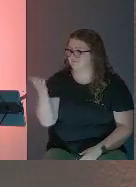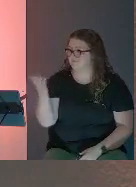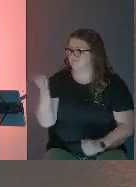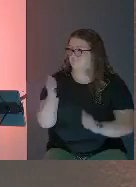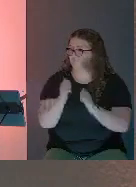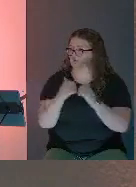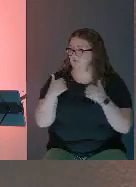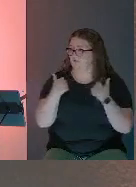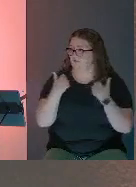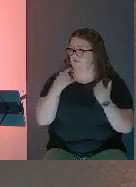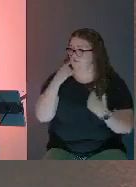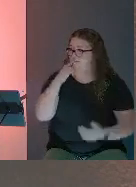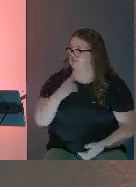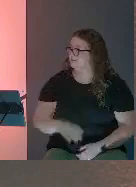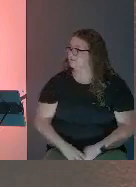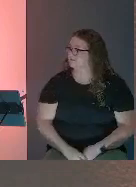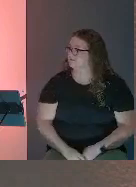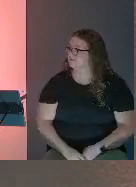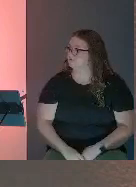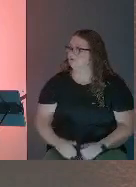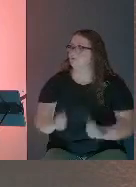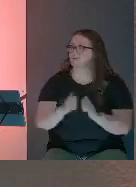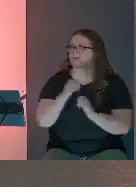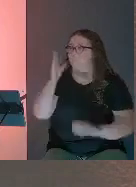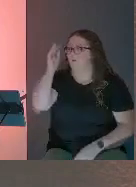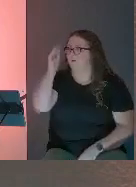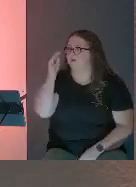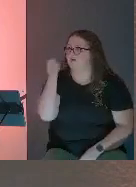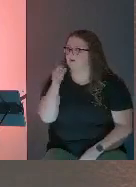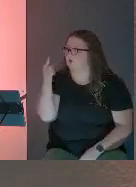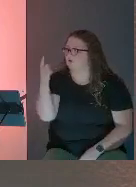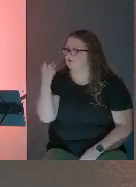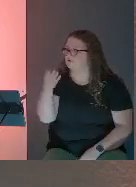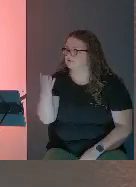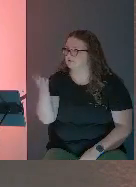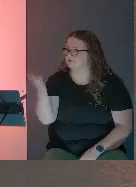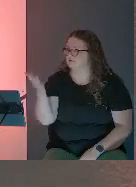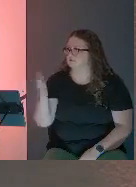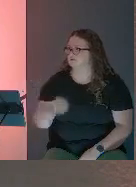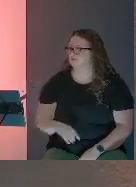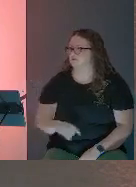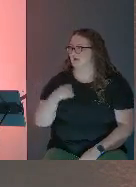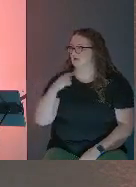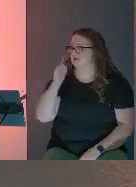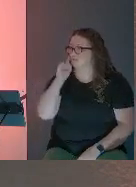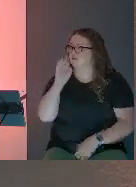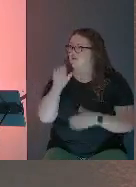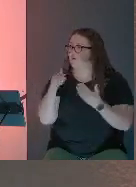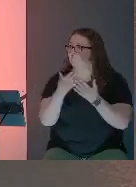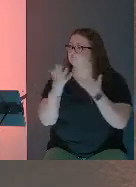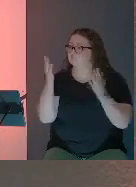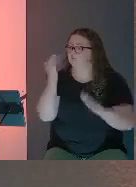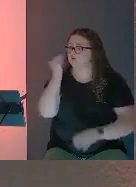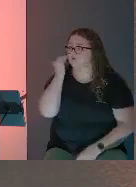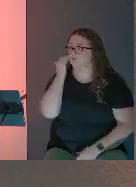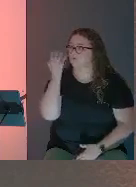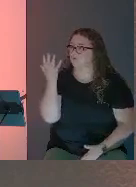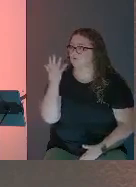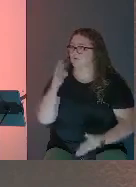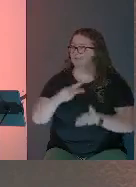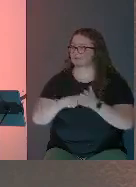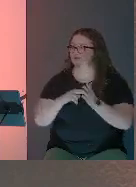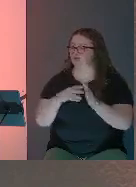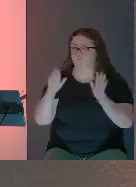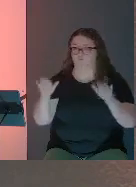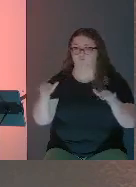kids, with boys? I think we all know, man, what it takes to